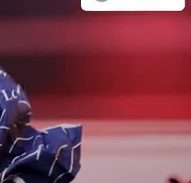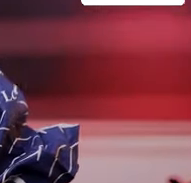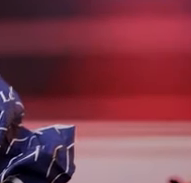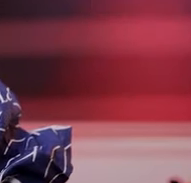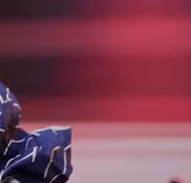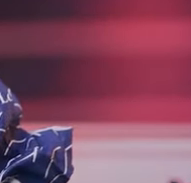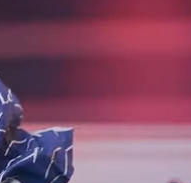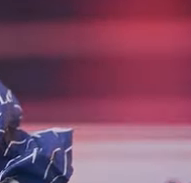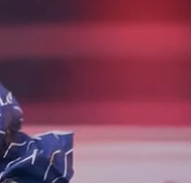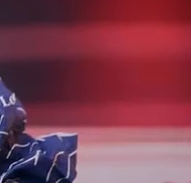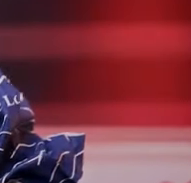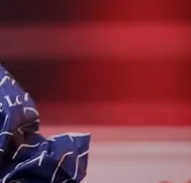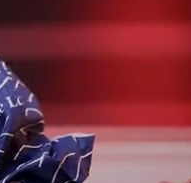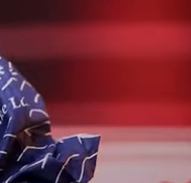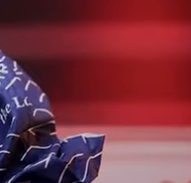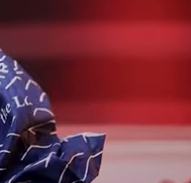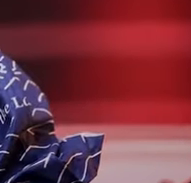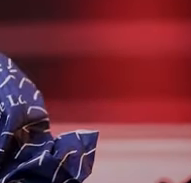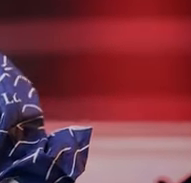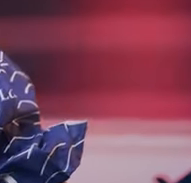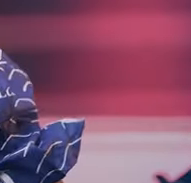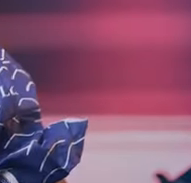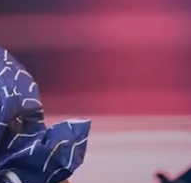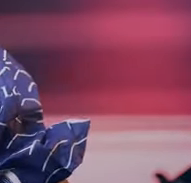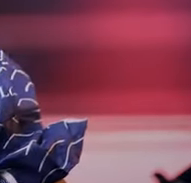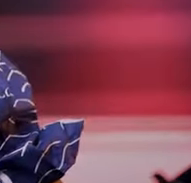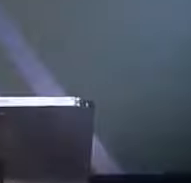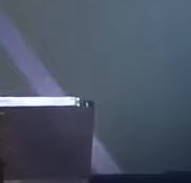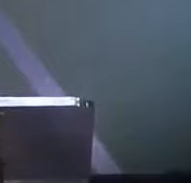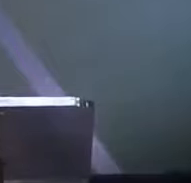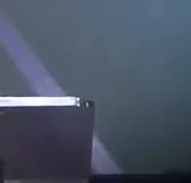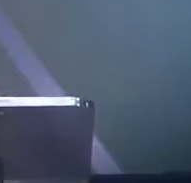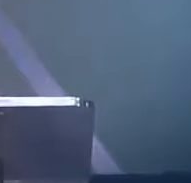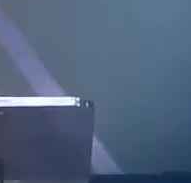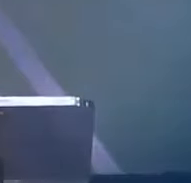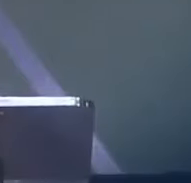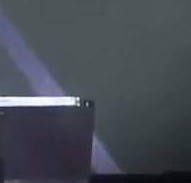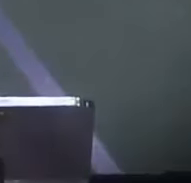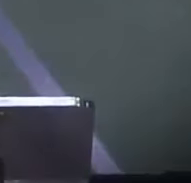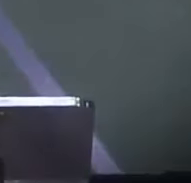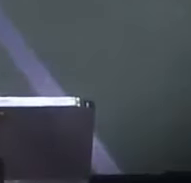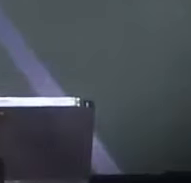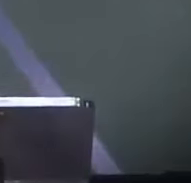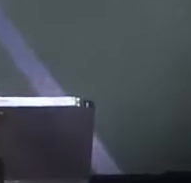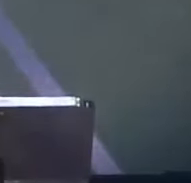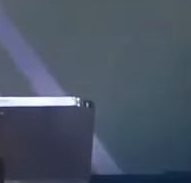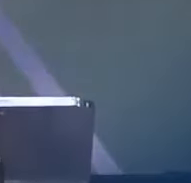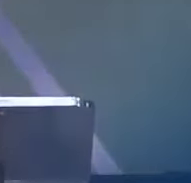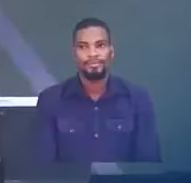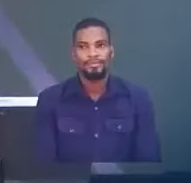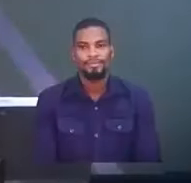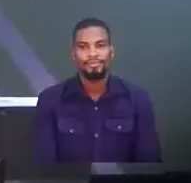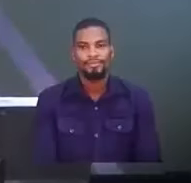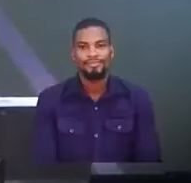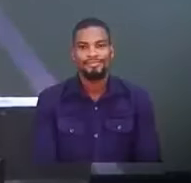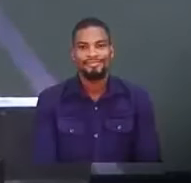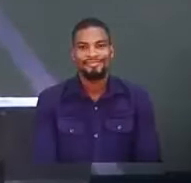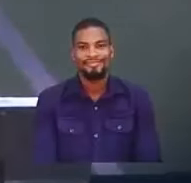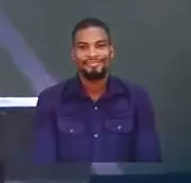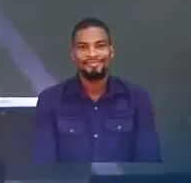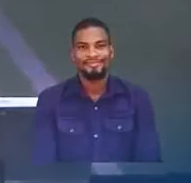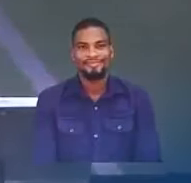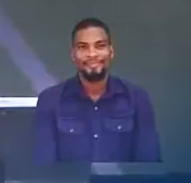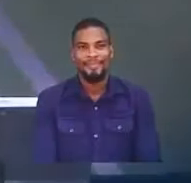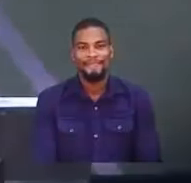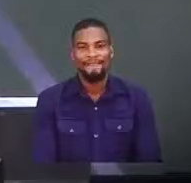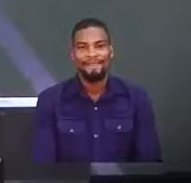Kindly check them out. Thank you for watching. Stay blessed. Jesus Christ has decided to make his abode in